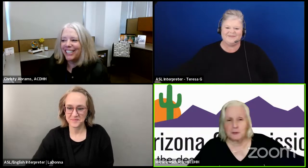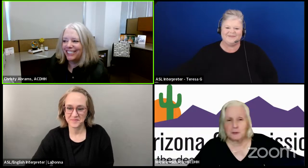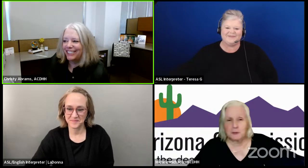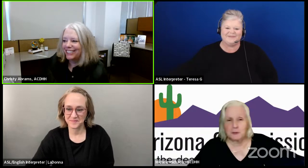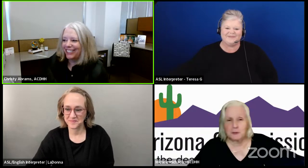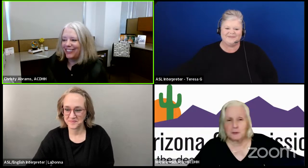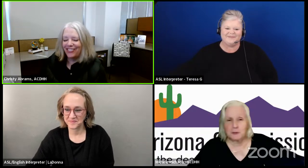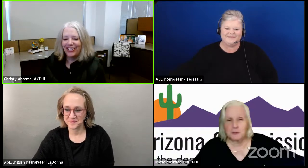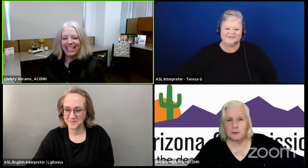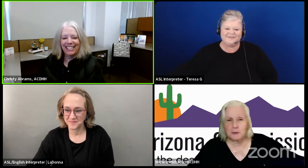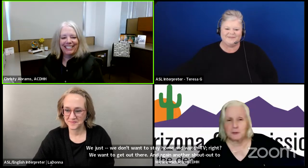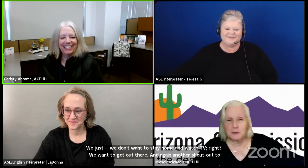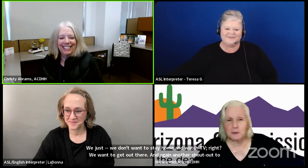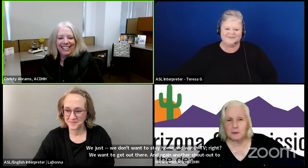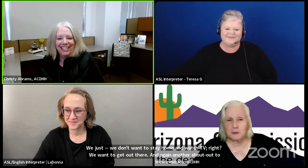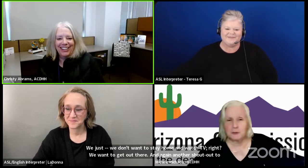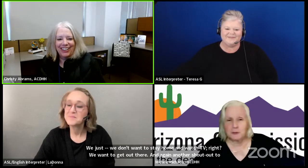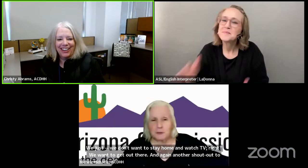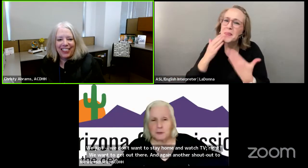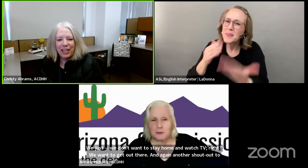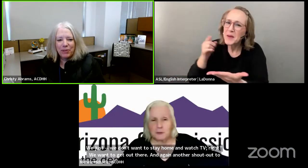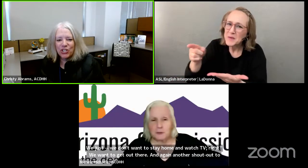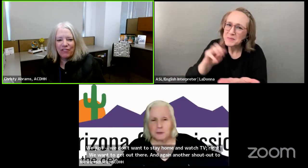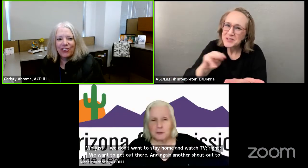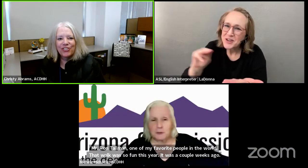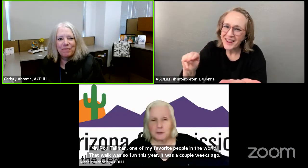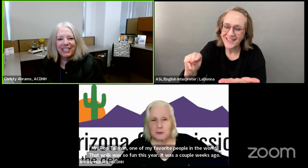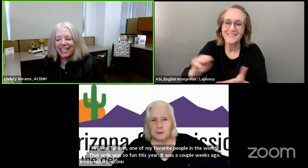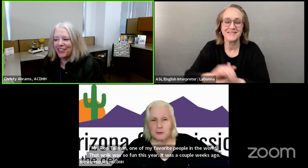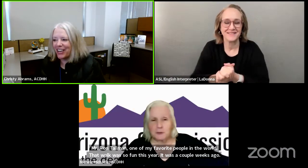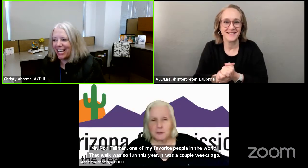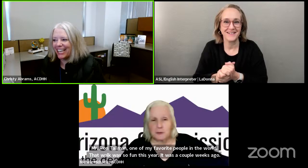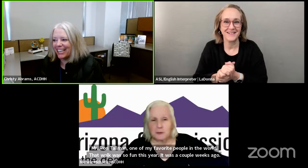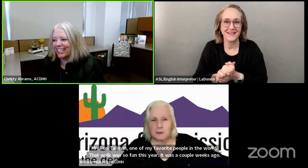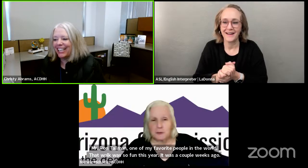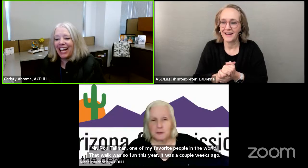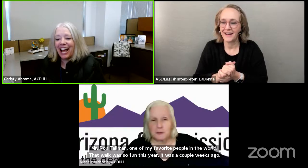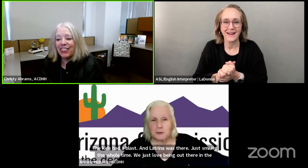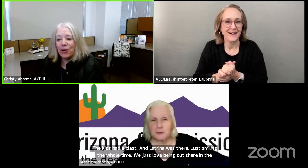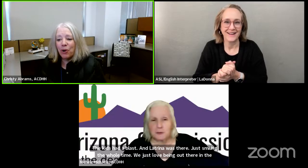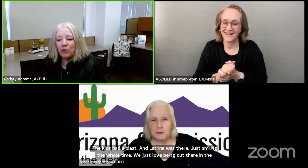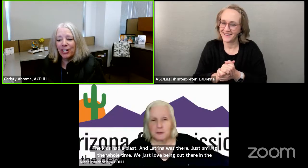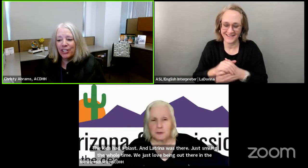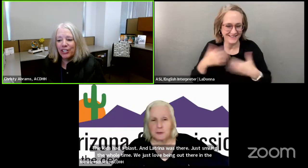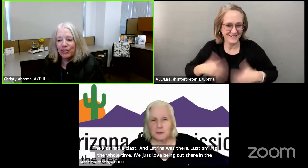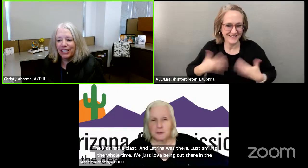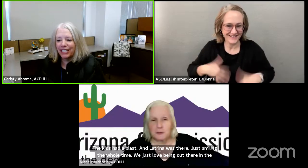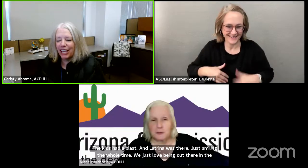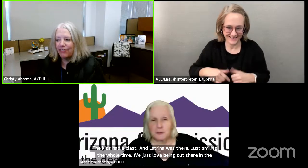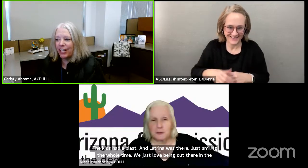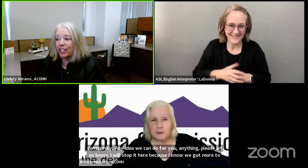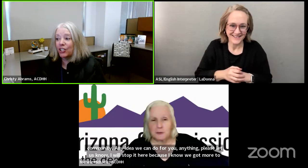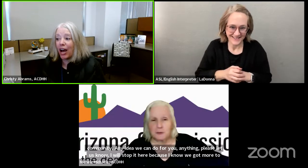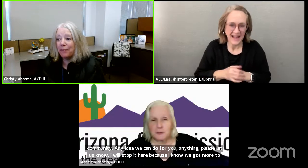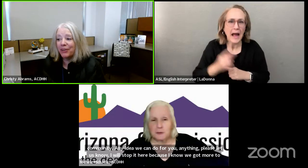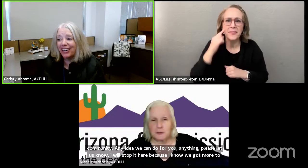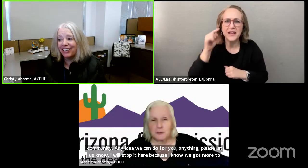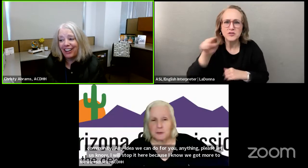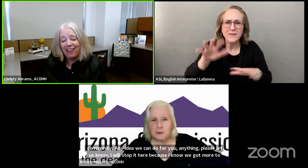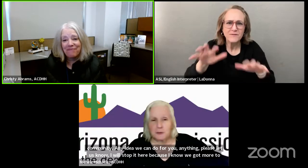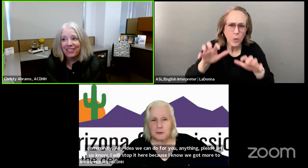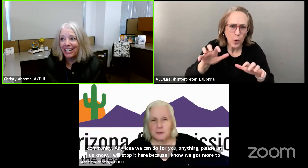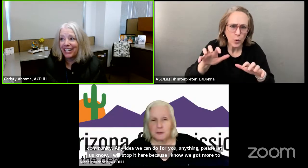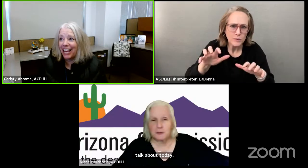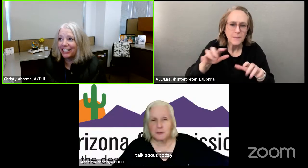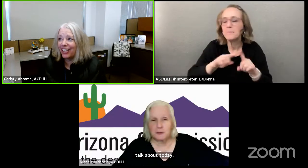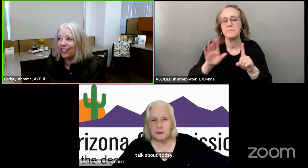Thank you, Michelle. All right. I think Michelle froze, but that's okay. I think what we're going to do, it's 10 of 10. So I'm